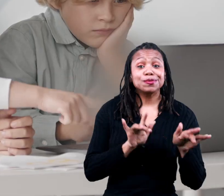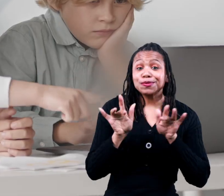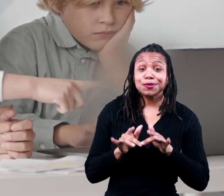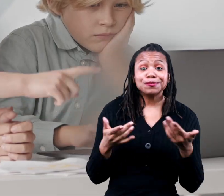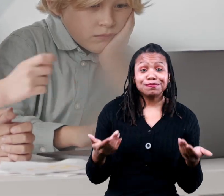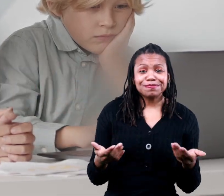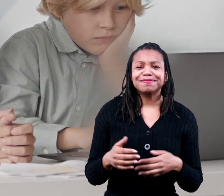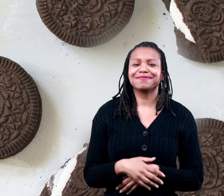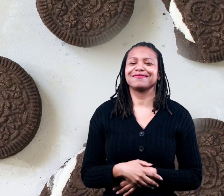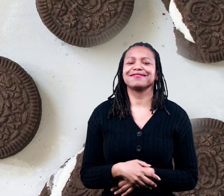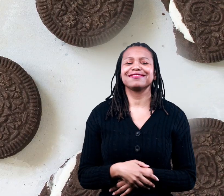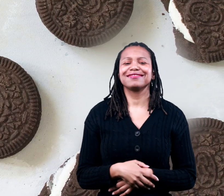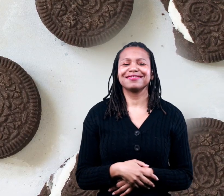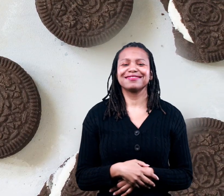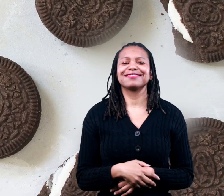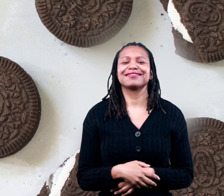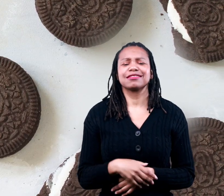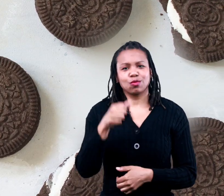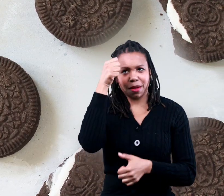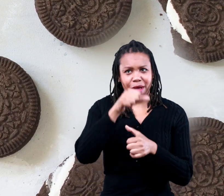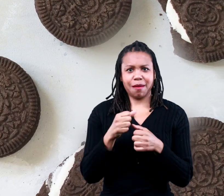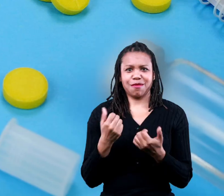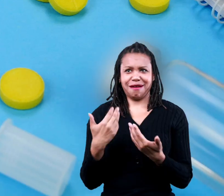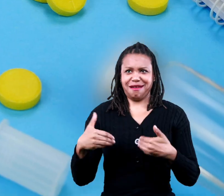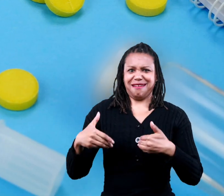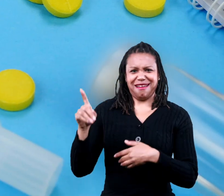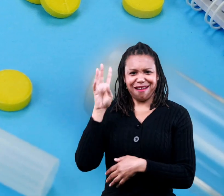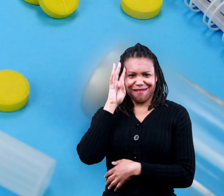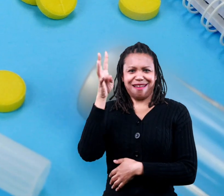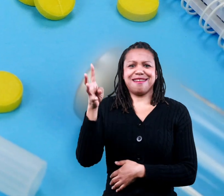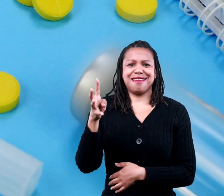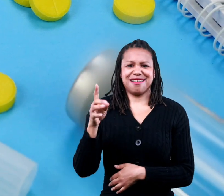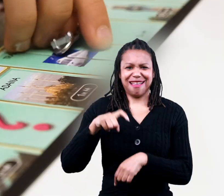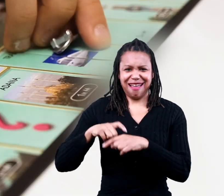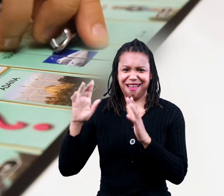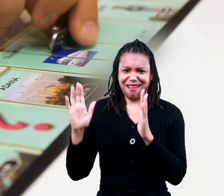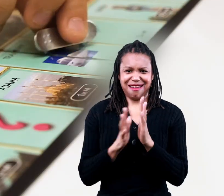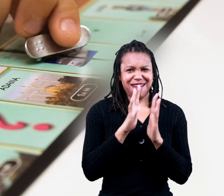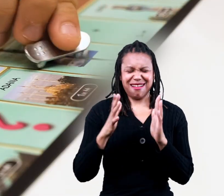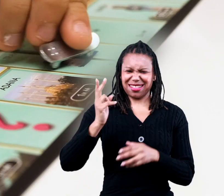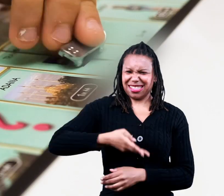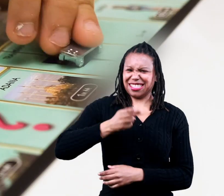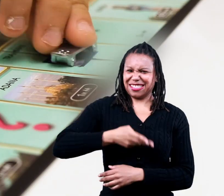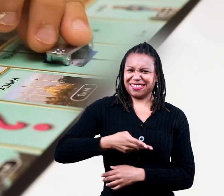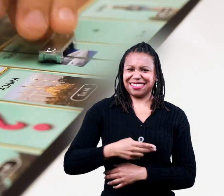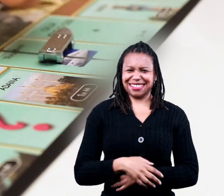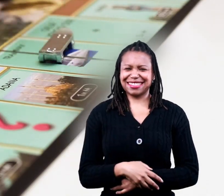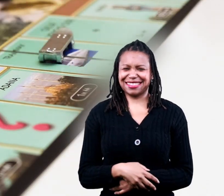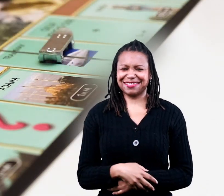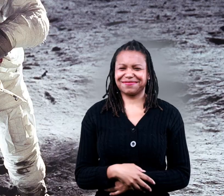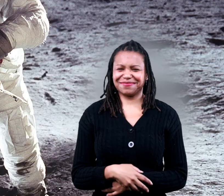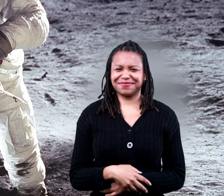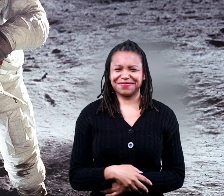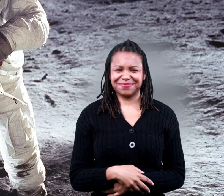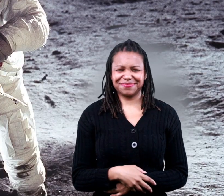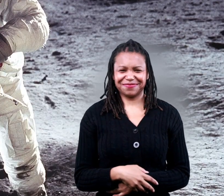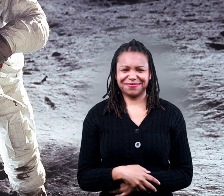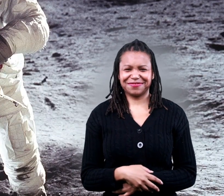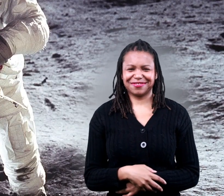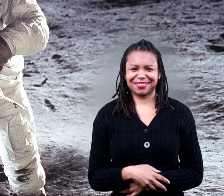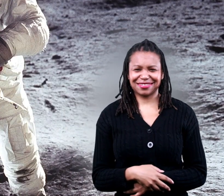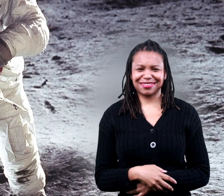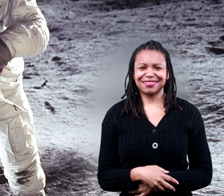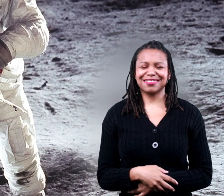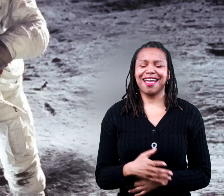a computer or eating an Oreo, you can remember all of the cool things you have learned about this unique time